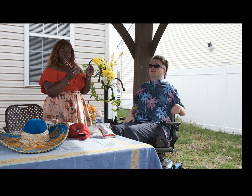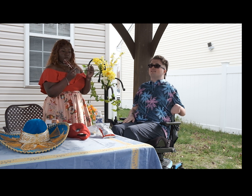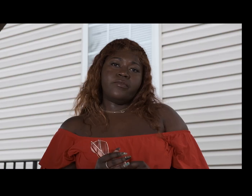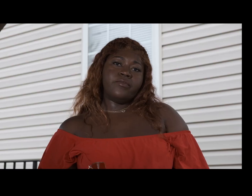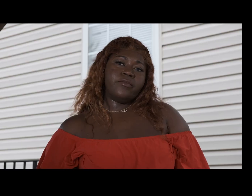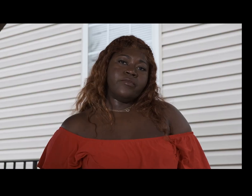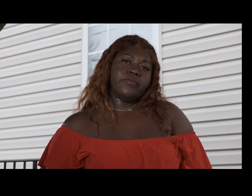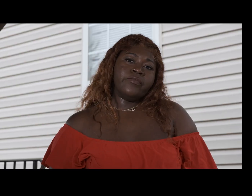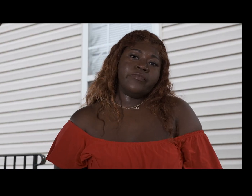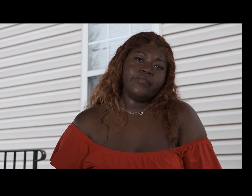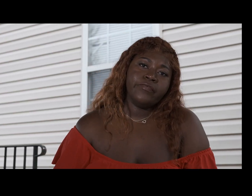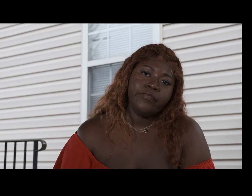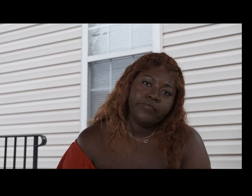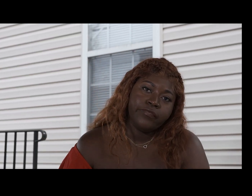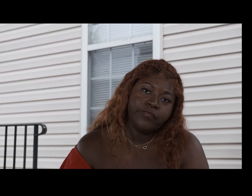weeks